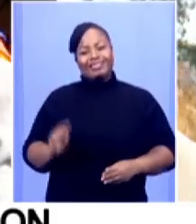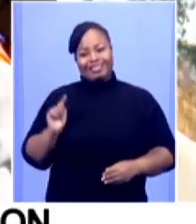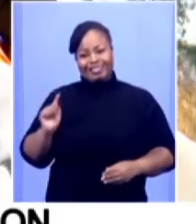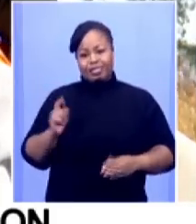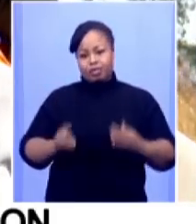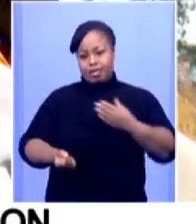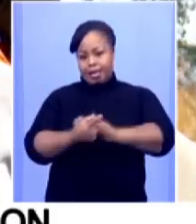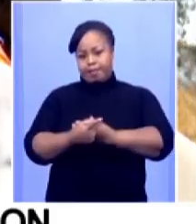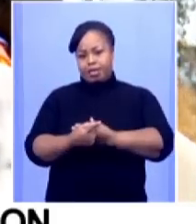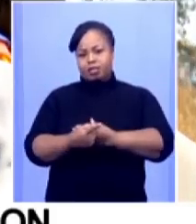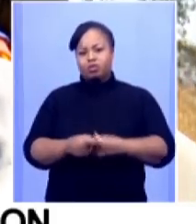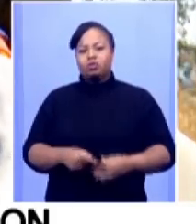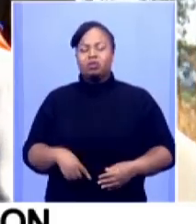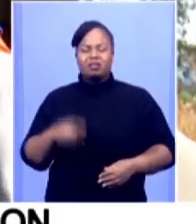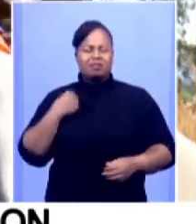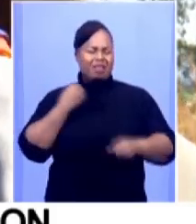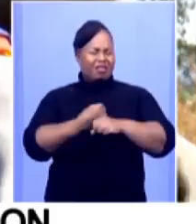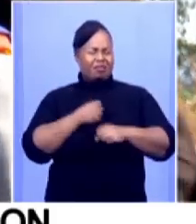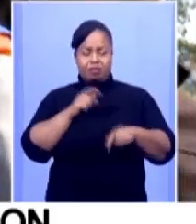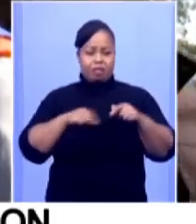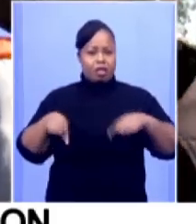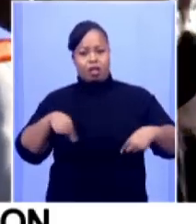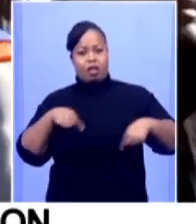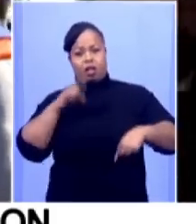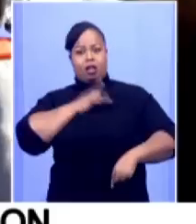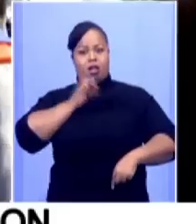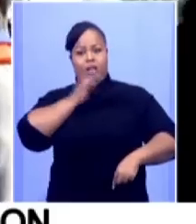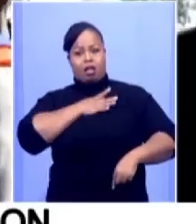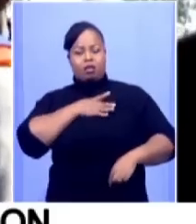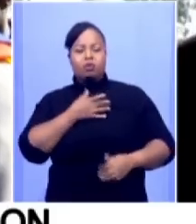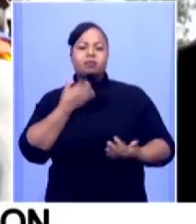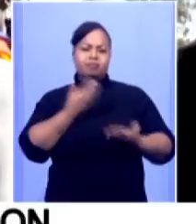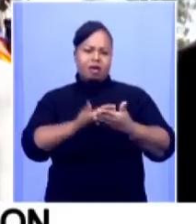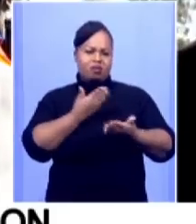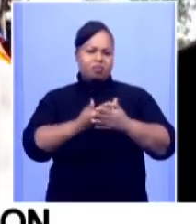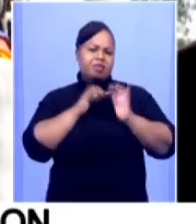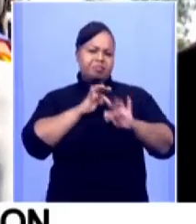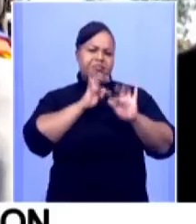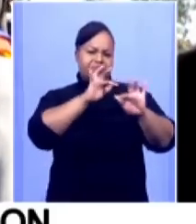this, making people like panicking about this possible strike of today. But we are